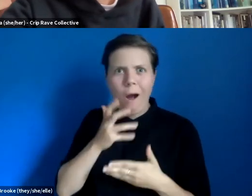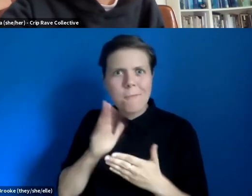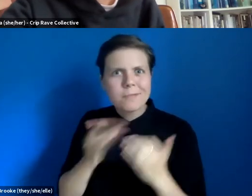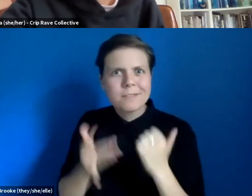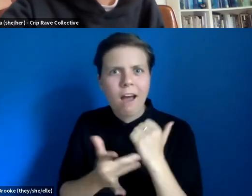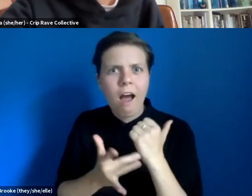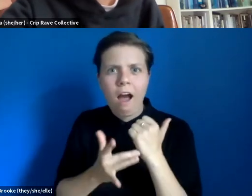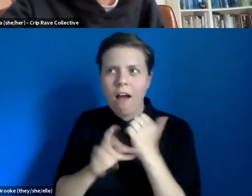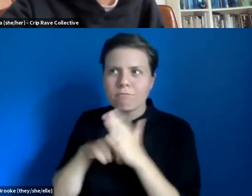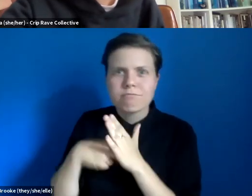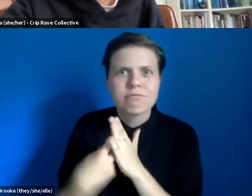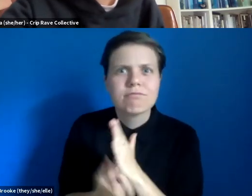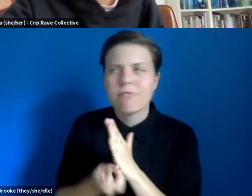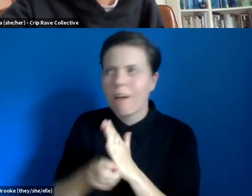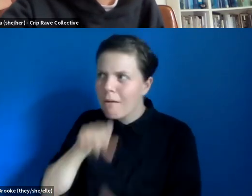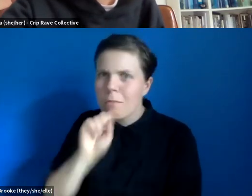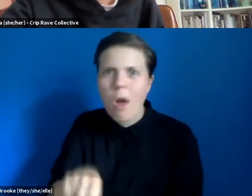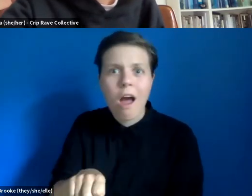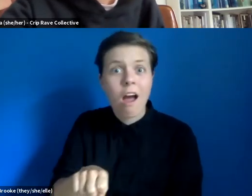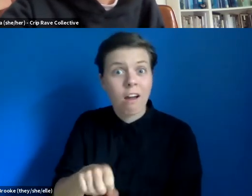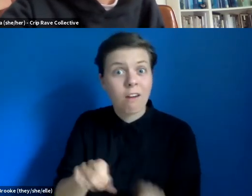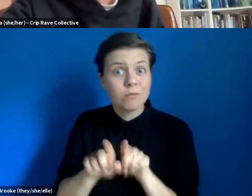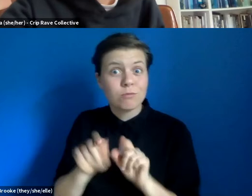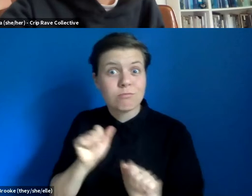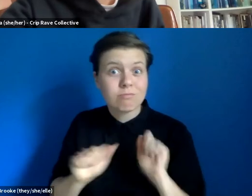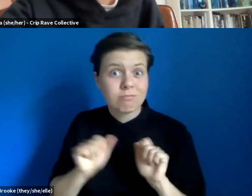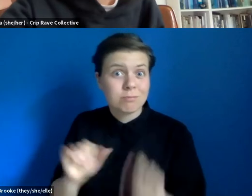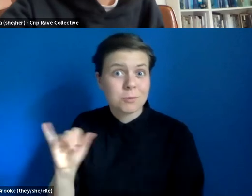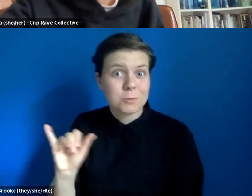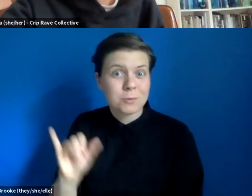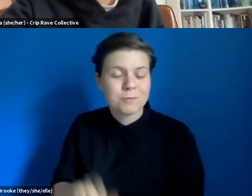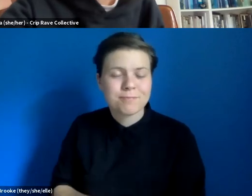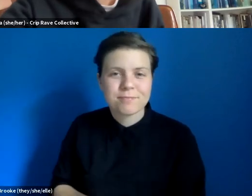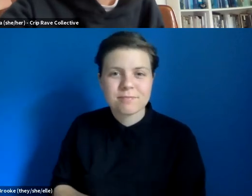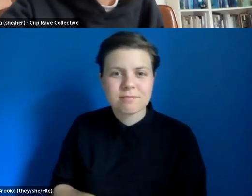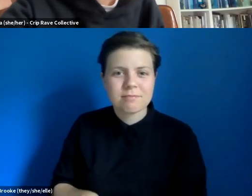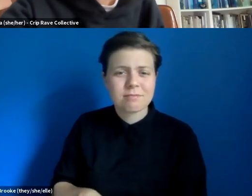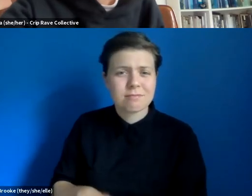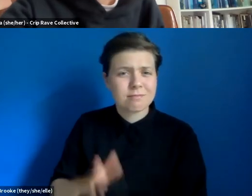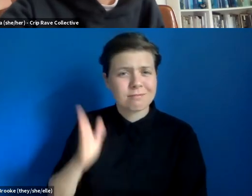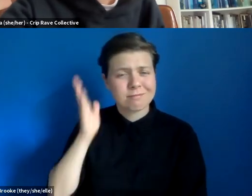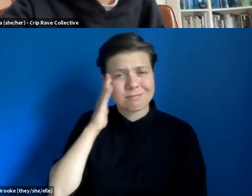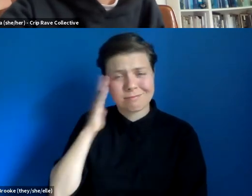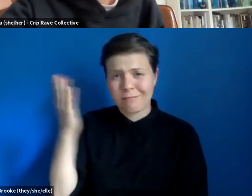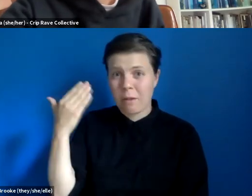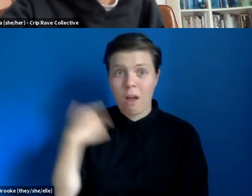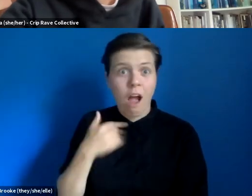and performance, because honestly, the drive had dissipated.